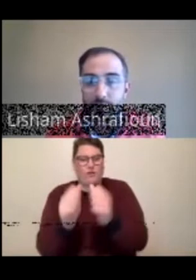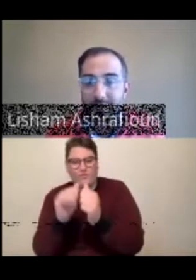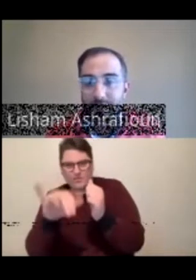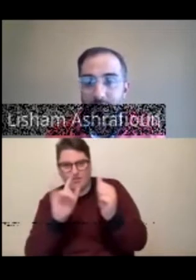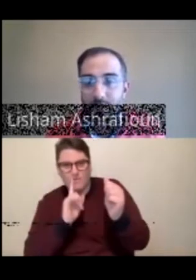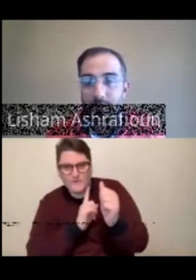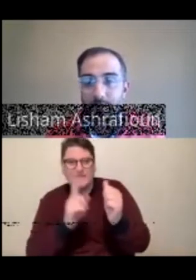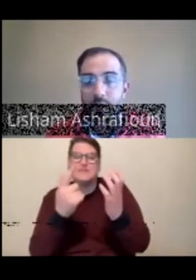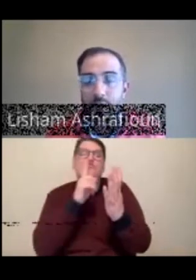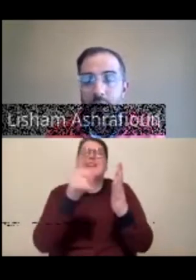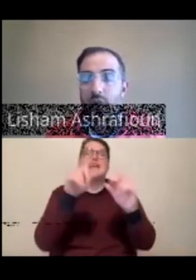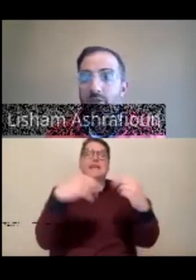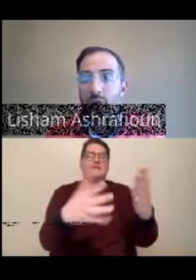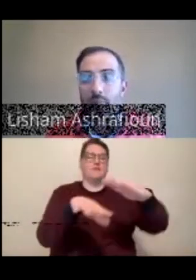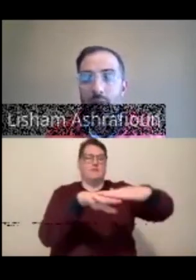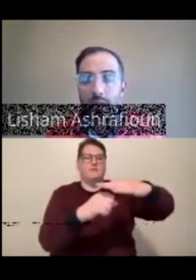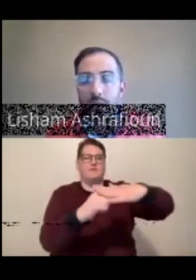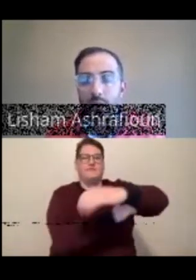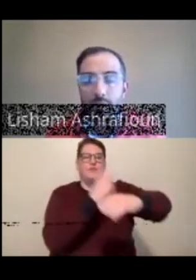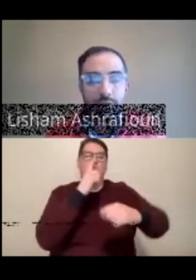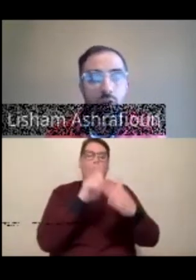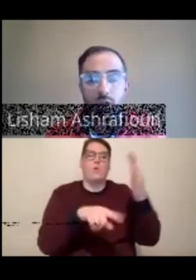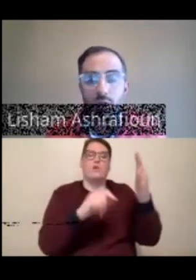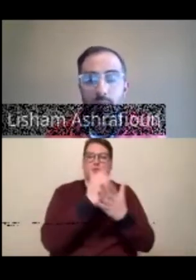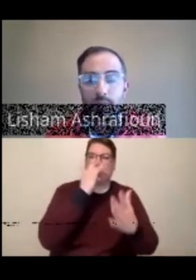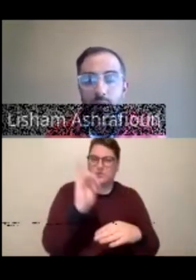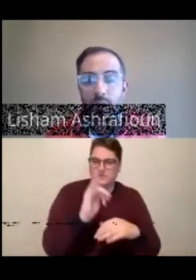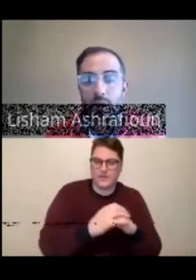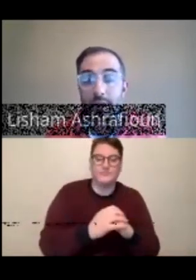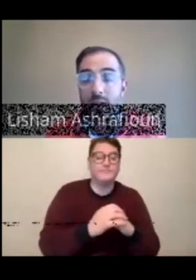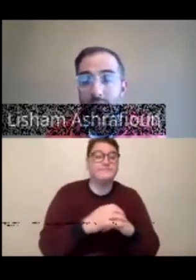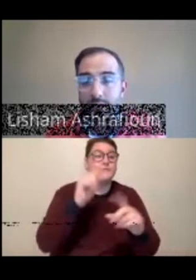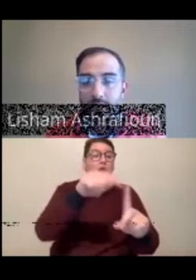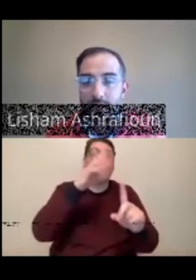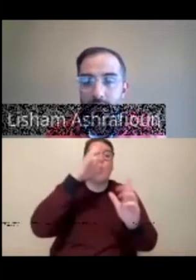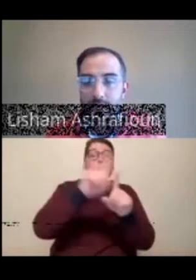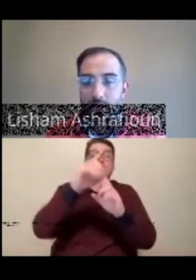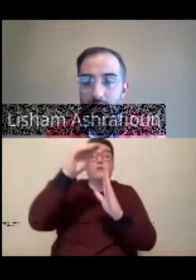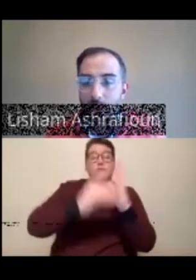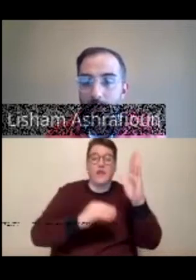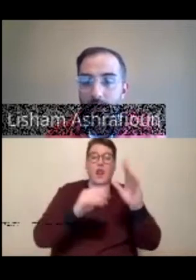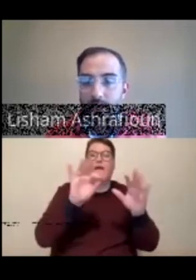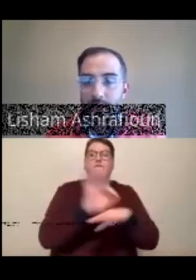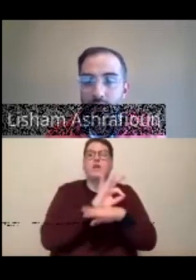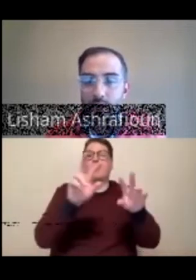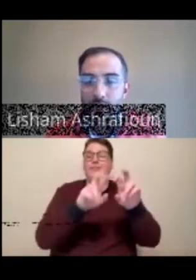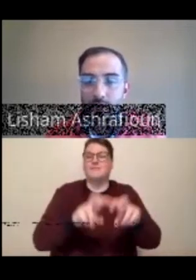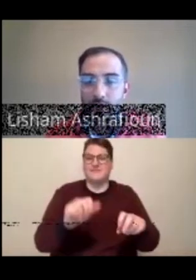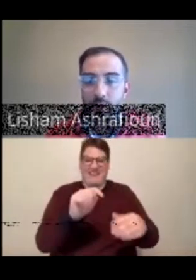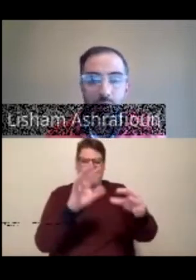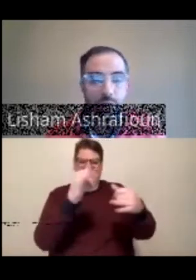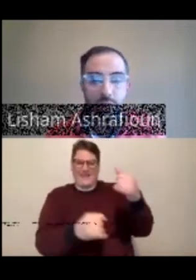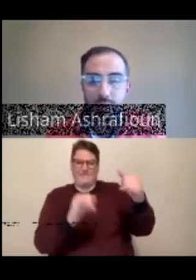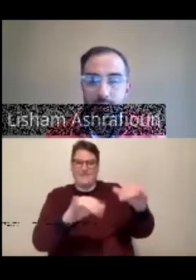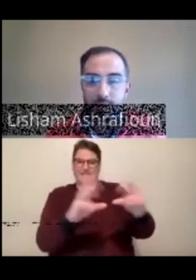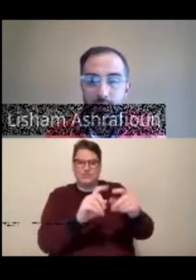of treatment, essentially. And then also complete a functional analysis at the end of the session to help piece together triggers for